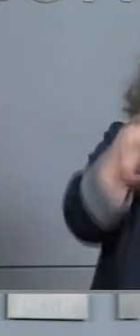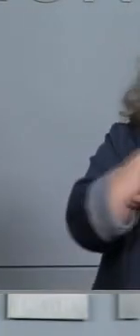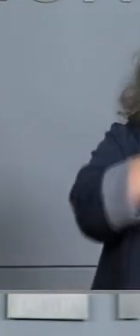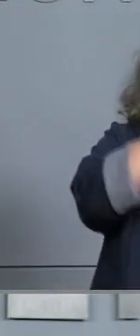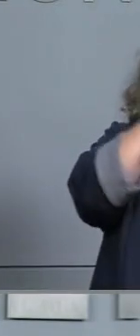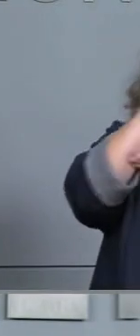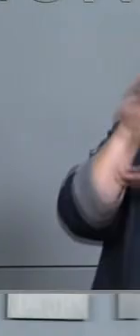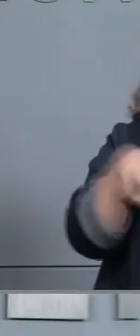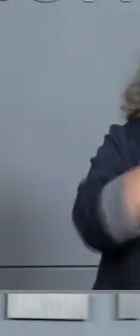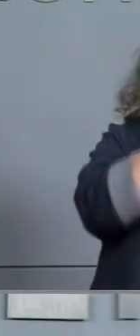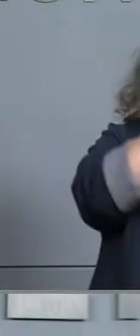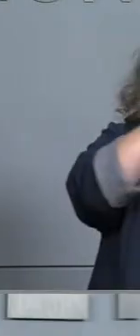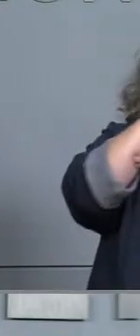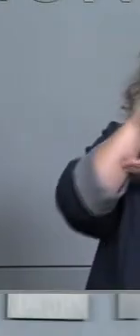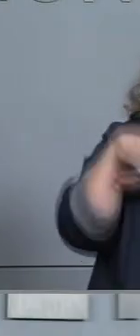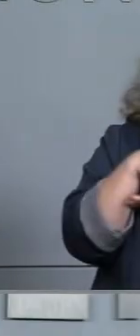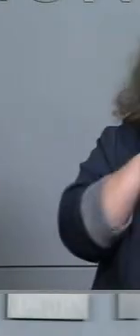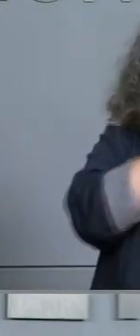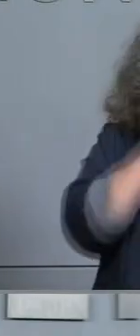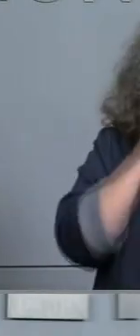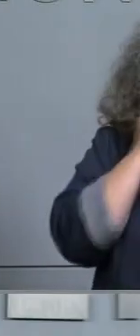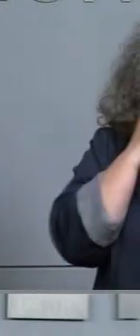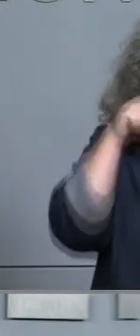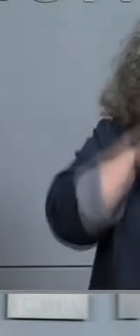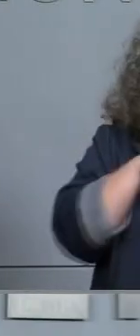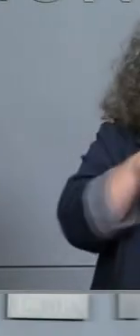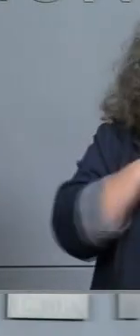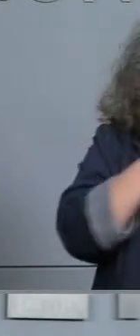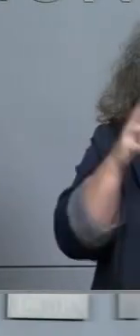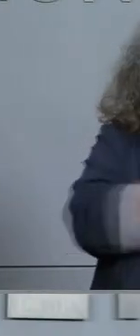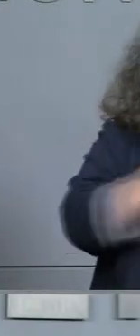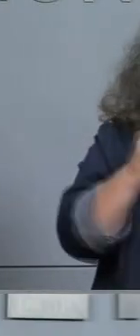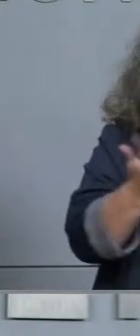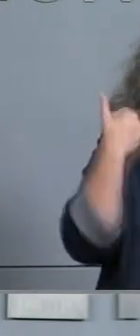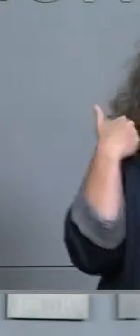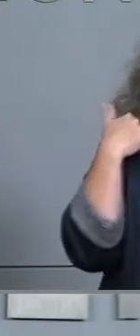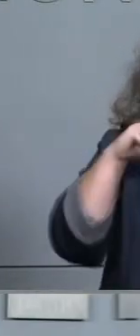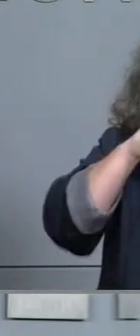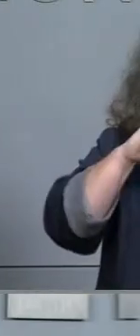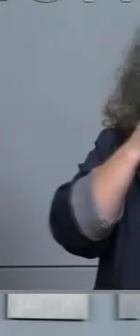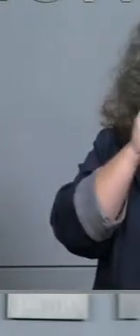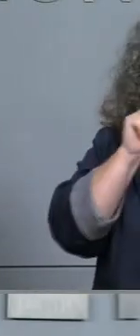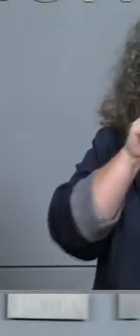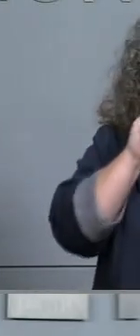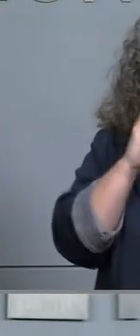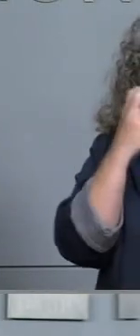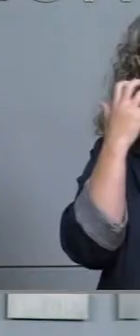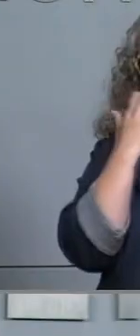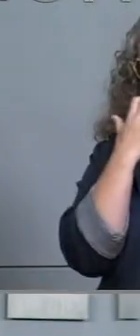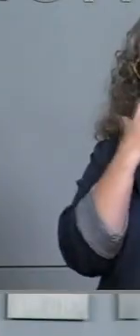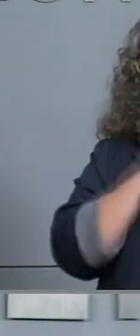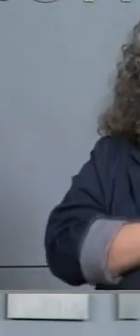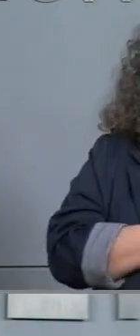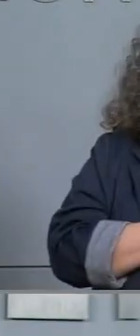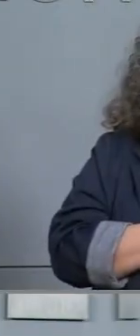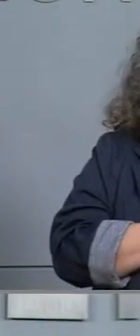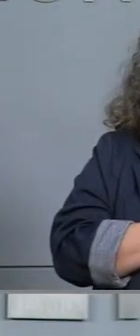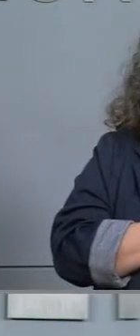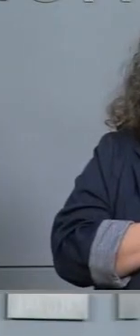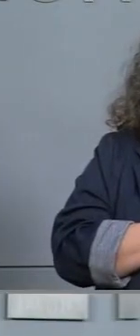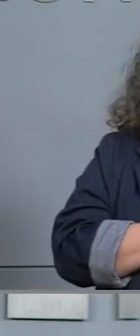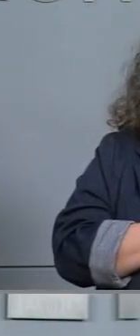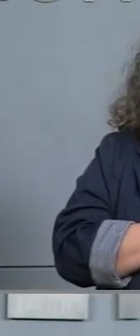to this unprecedented devastation brought to western North Carolina by Hurricane Helene. Thanks to the historic,